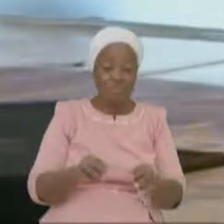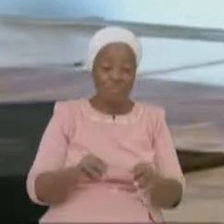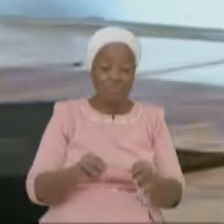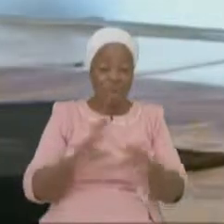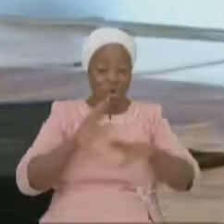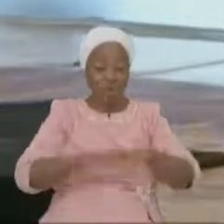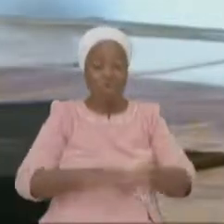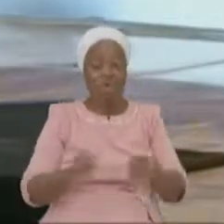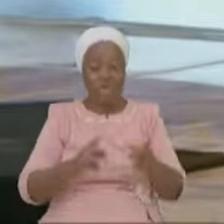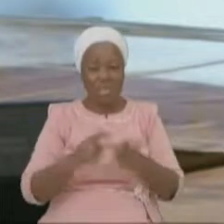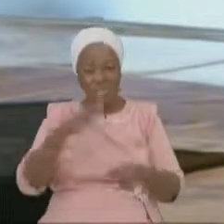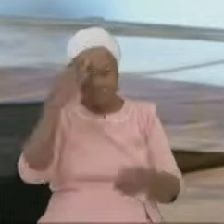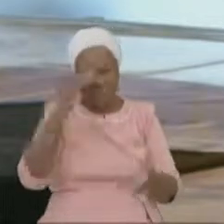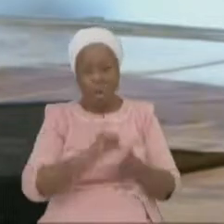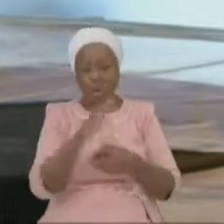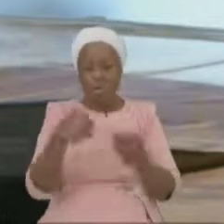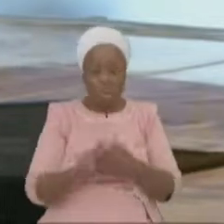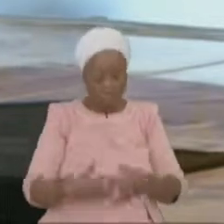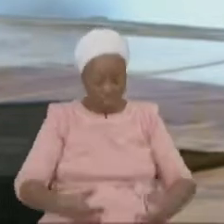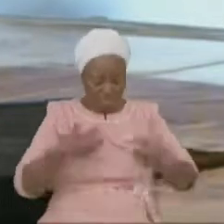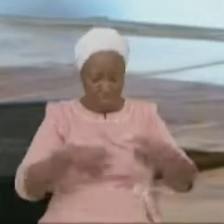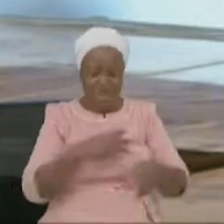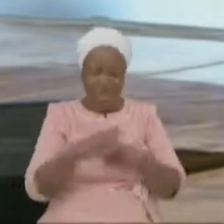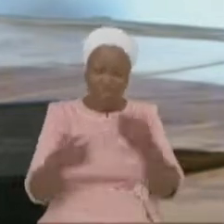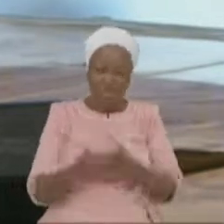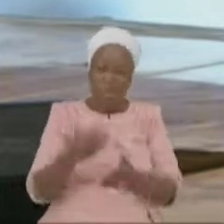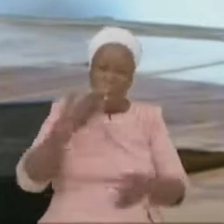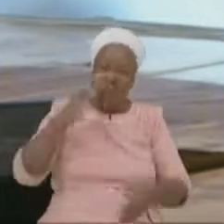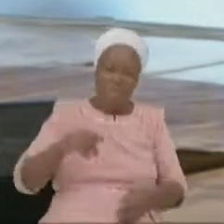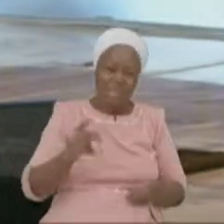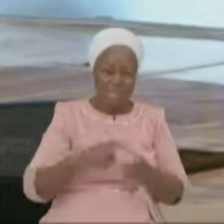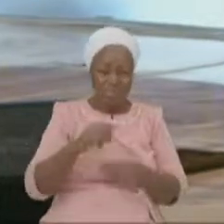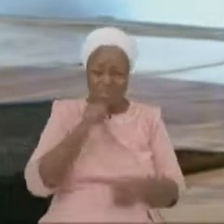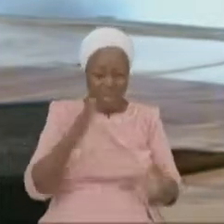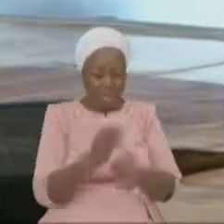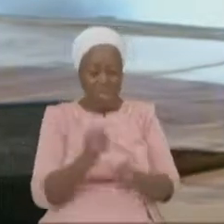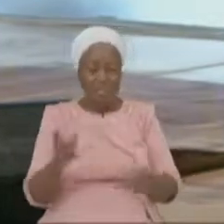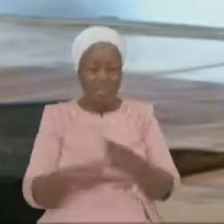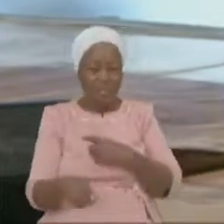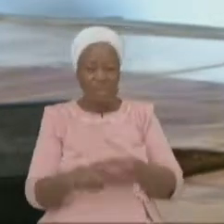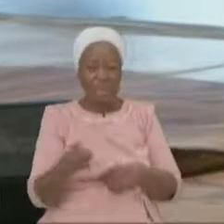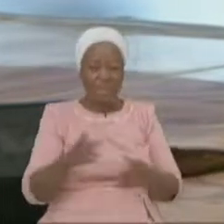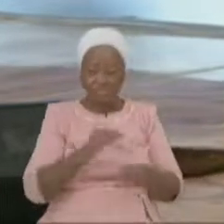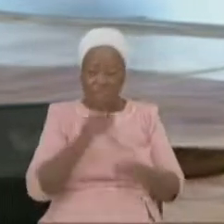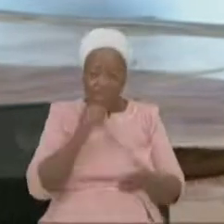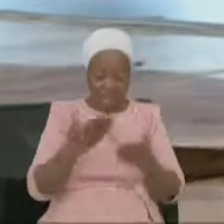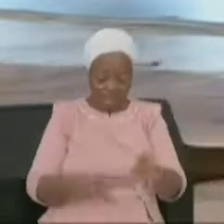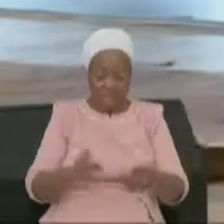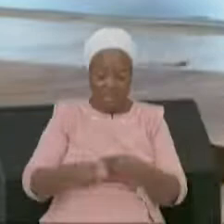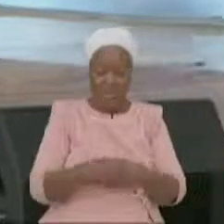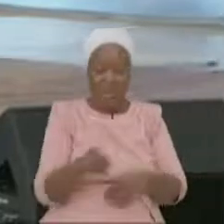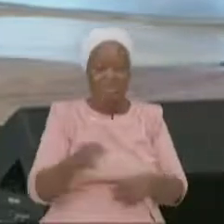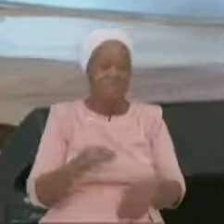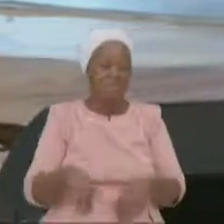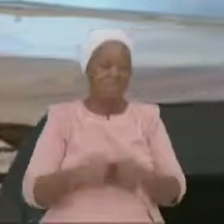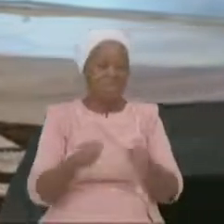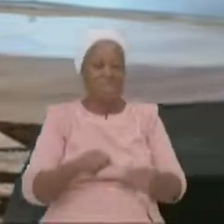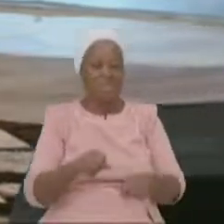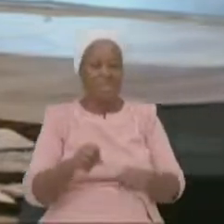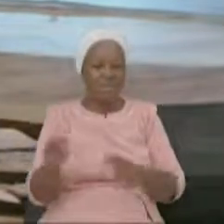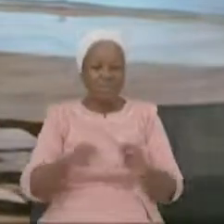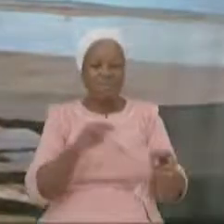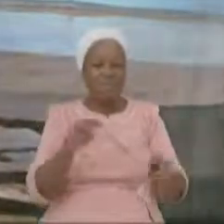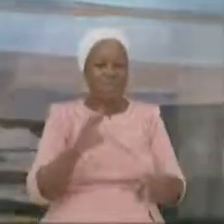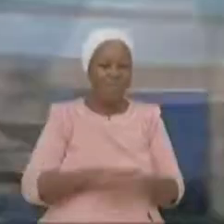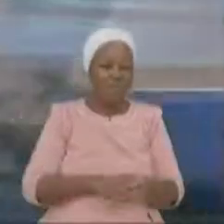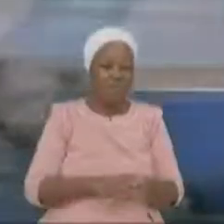they're furious and they threaten you and you're not dead to them, how can you move forward? But when you are dead